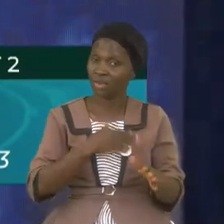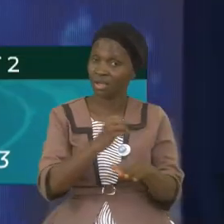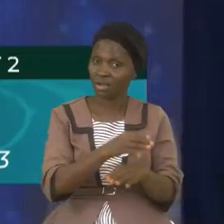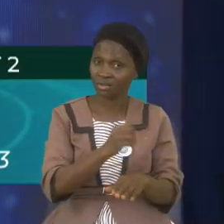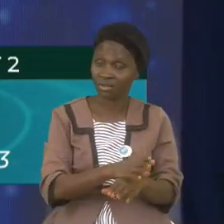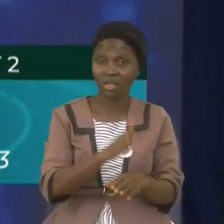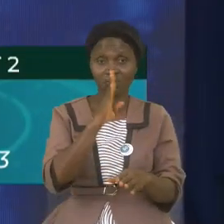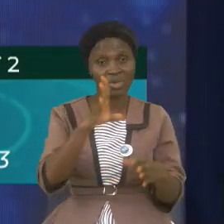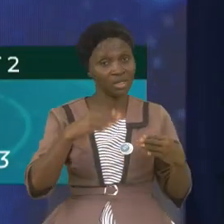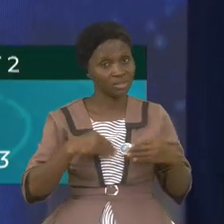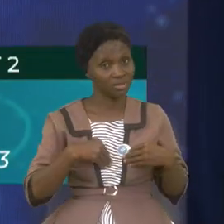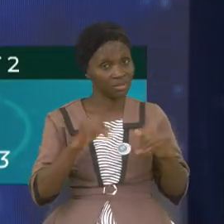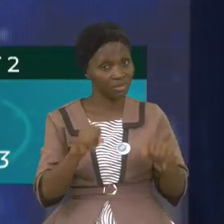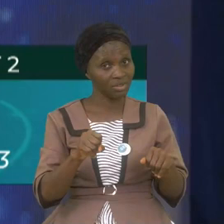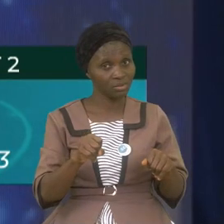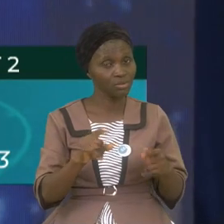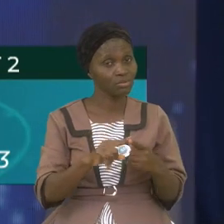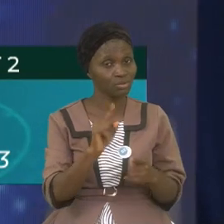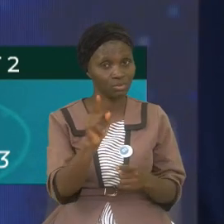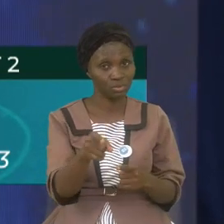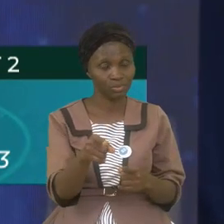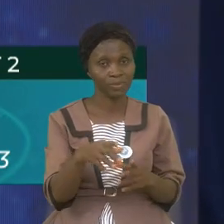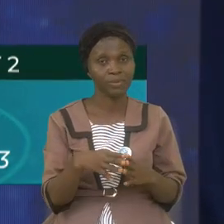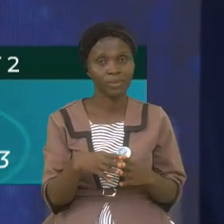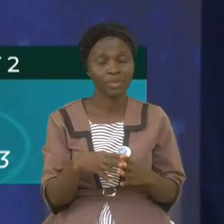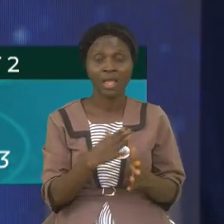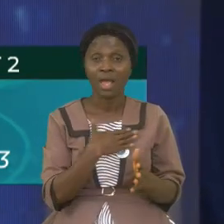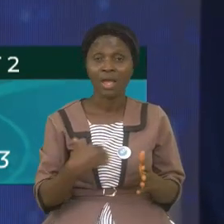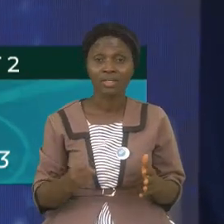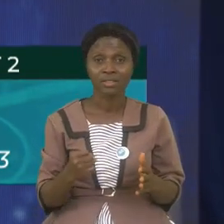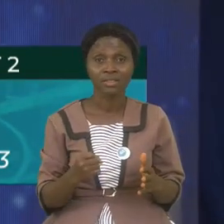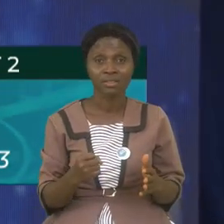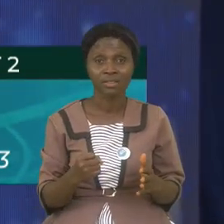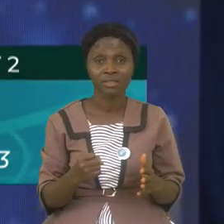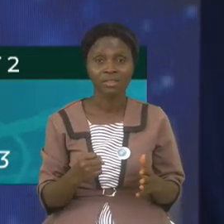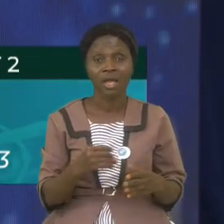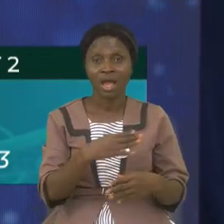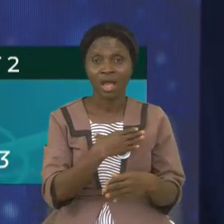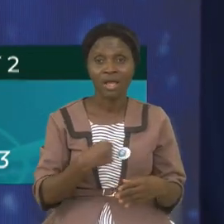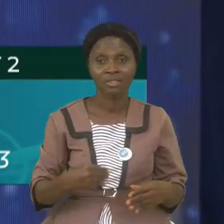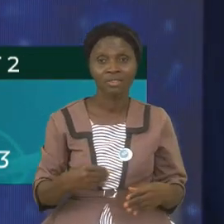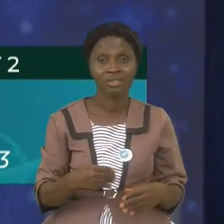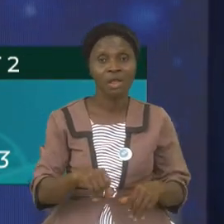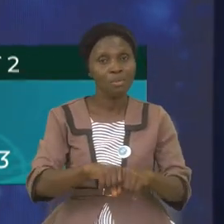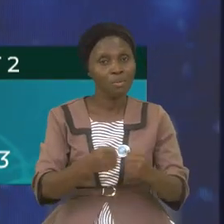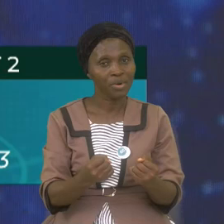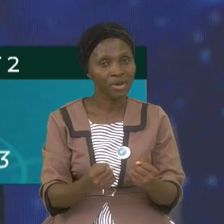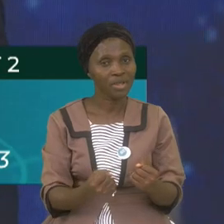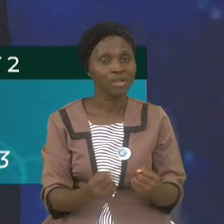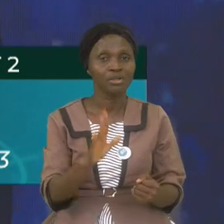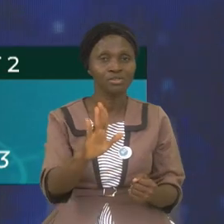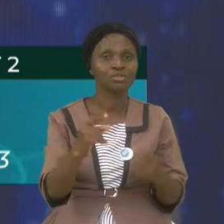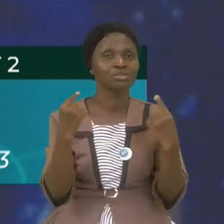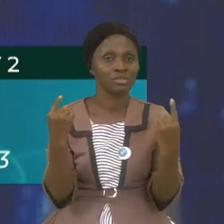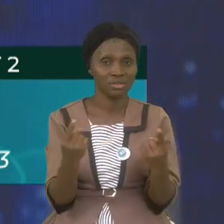be acceptable unto thee, and break off thy sins. He was saying,